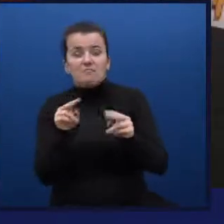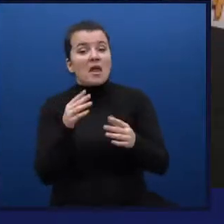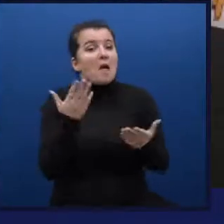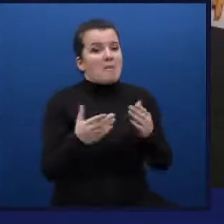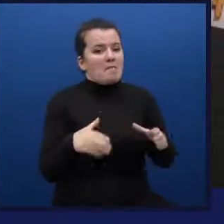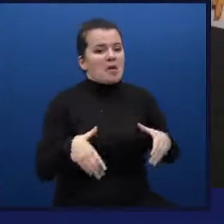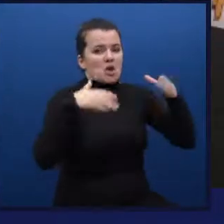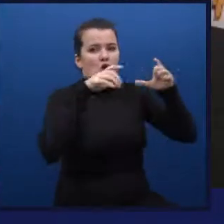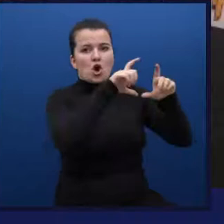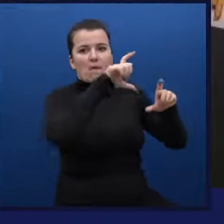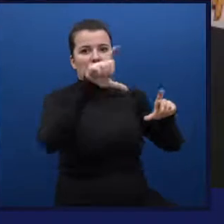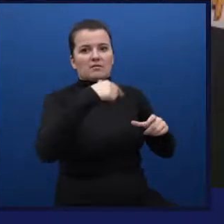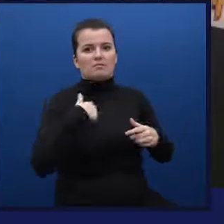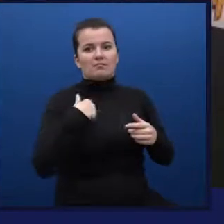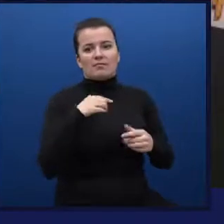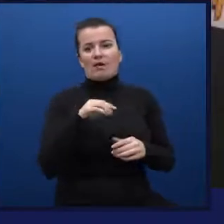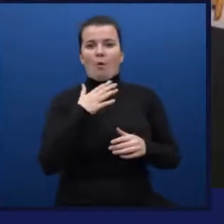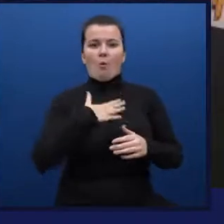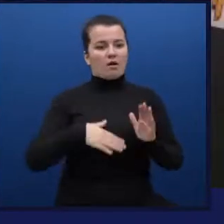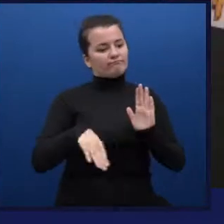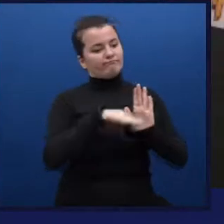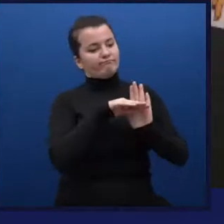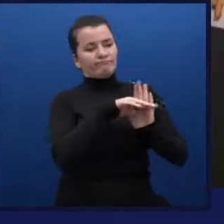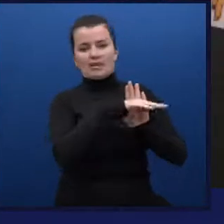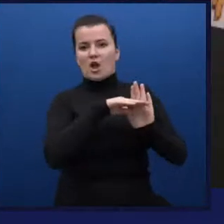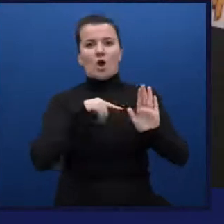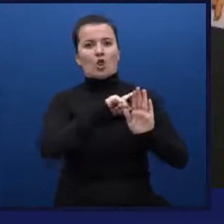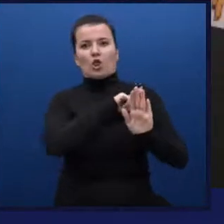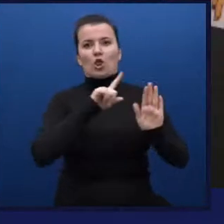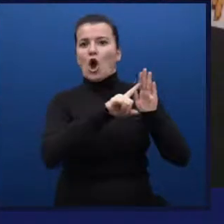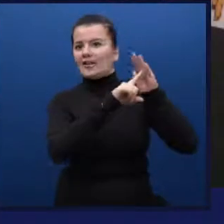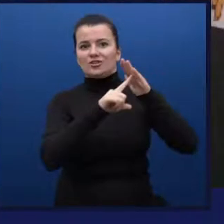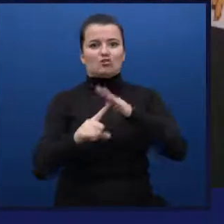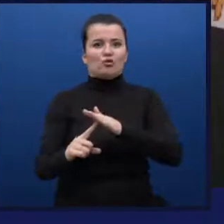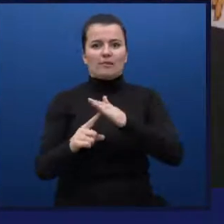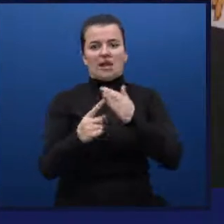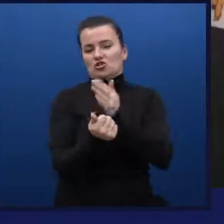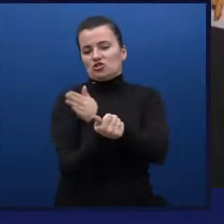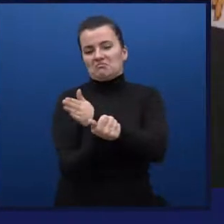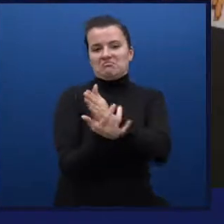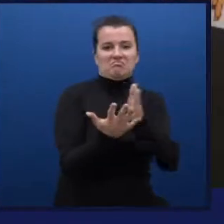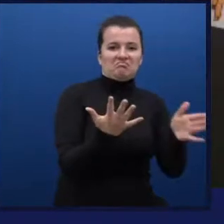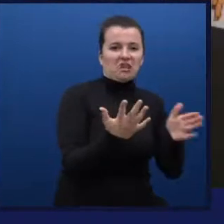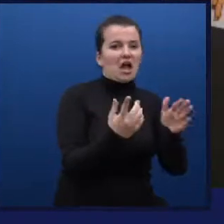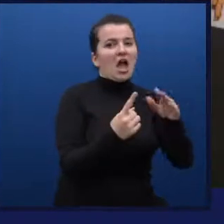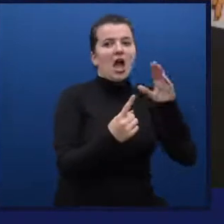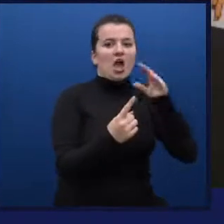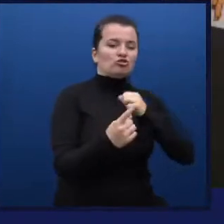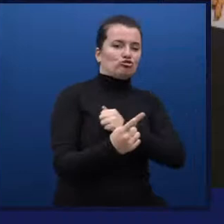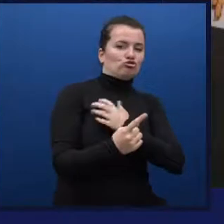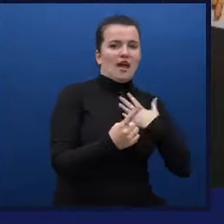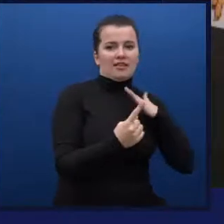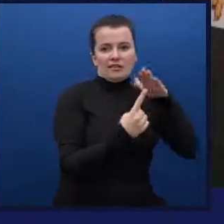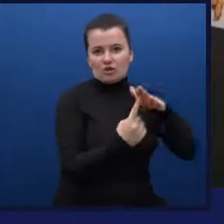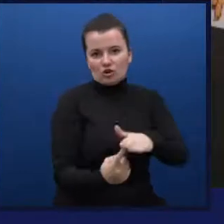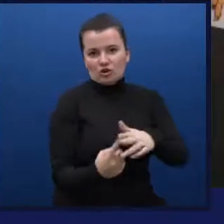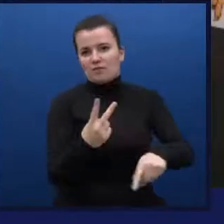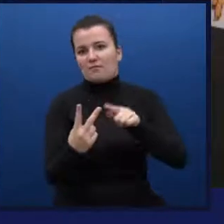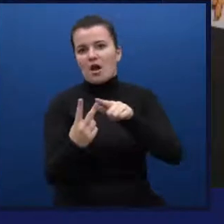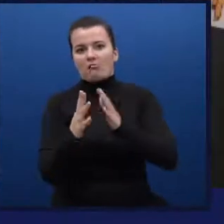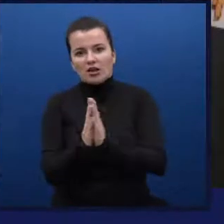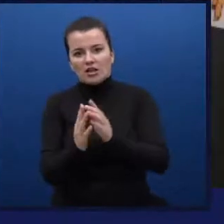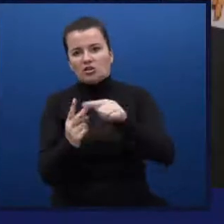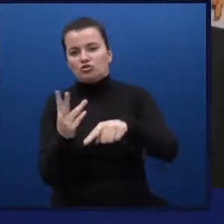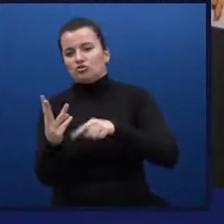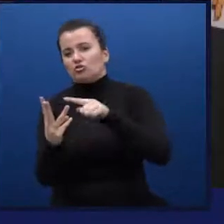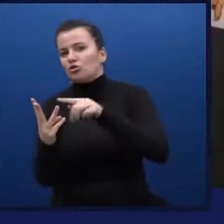based on gender, you know, nationality, color, whatever, maybe you should put those in as tests for your model.